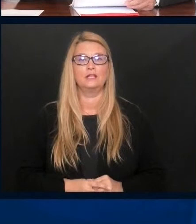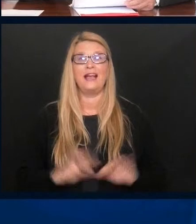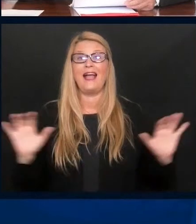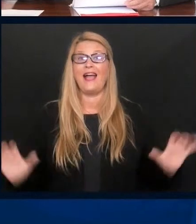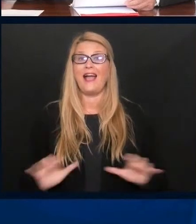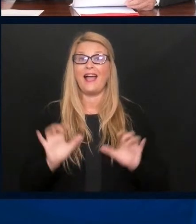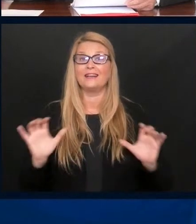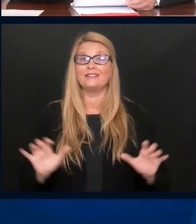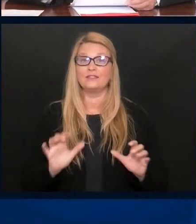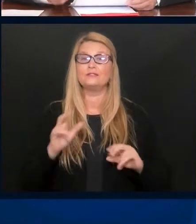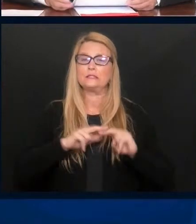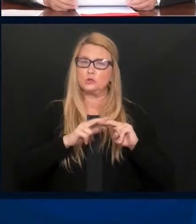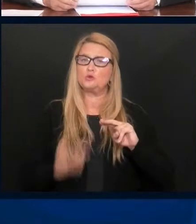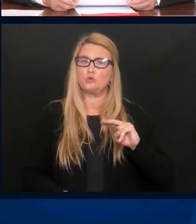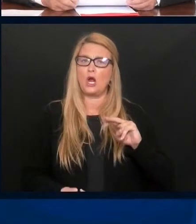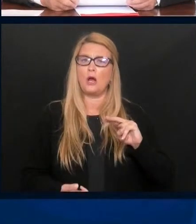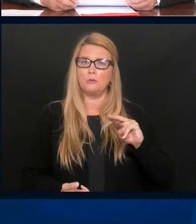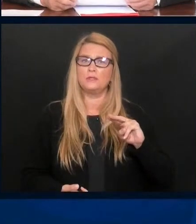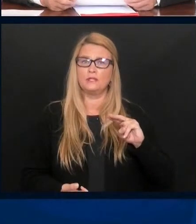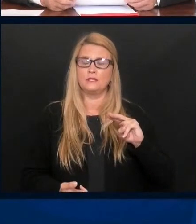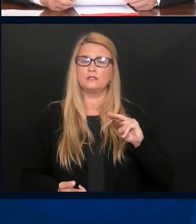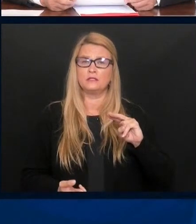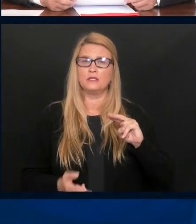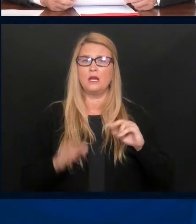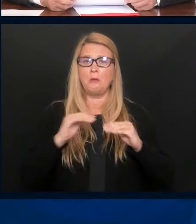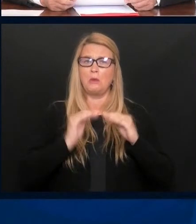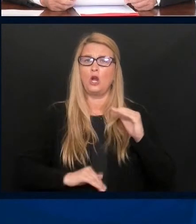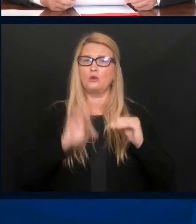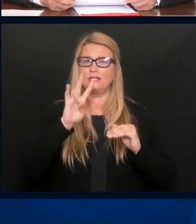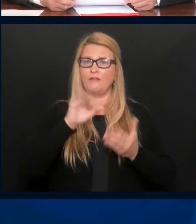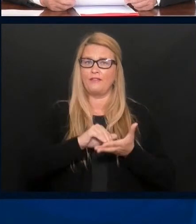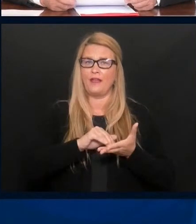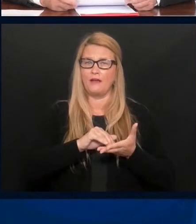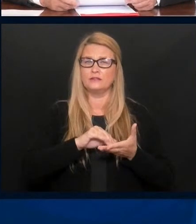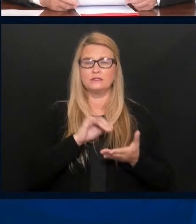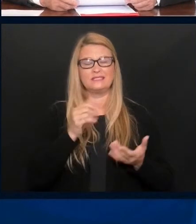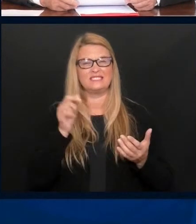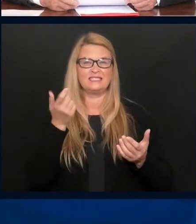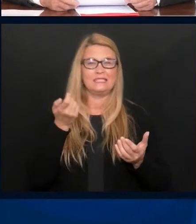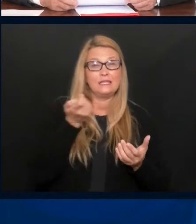active cases have dropped below 7,000. That's really good. It's just barely. It's